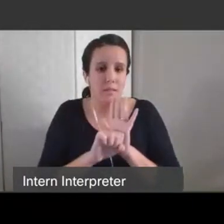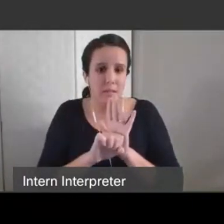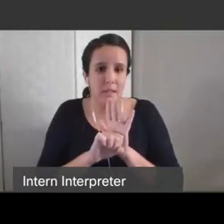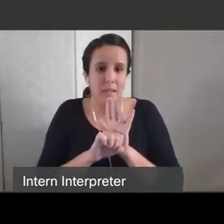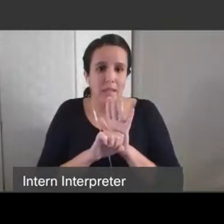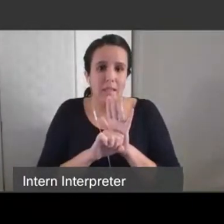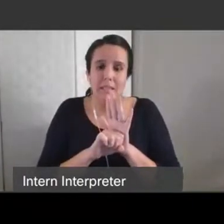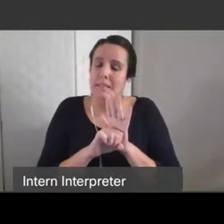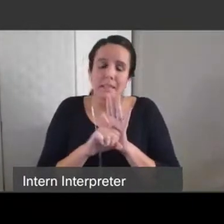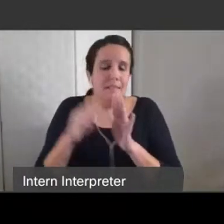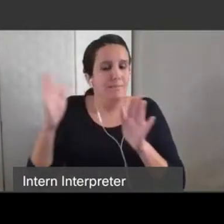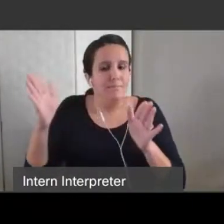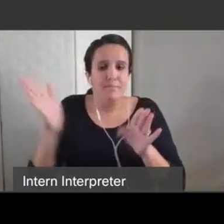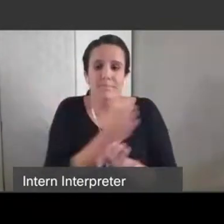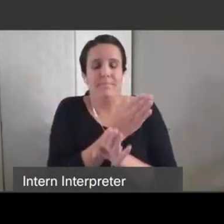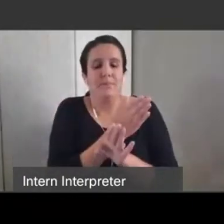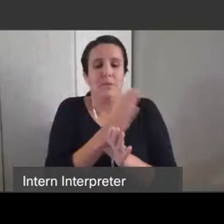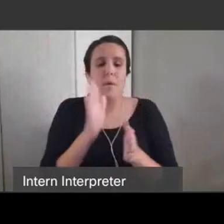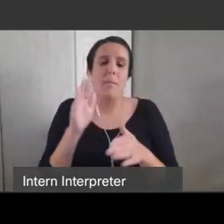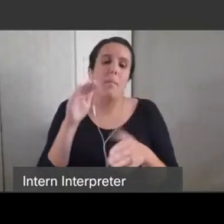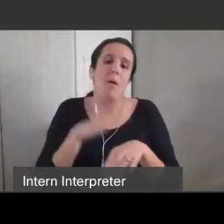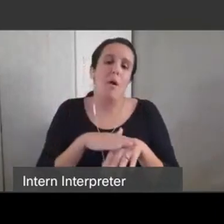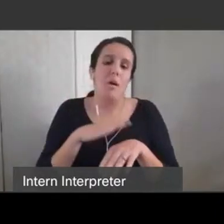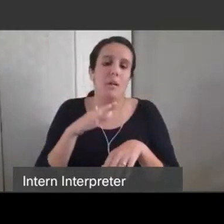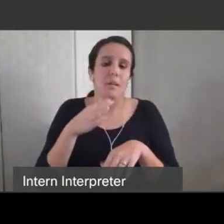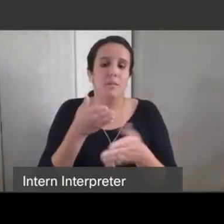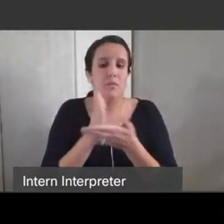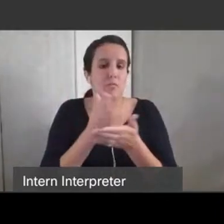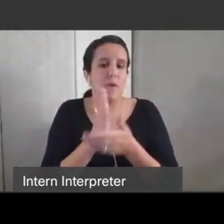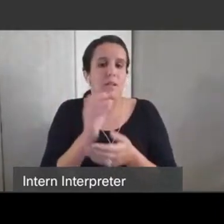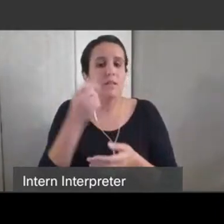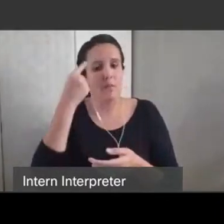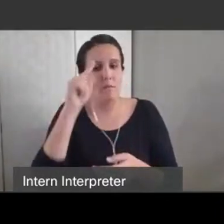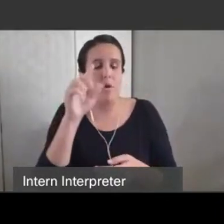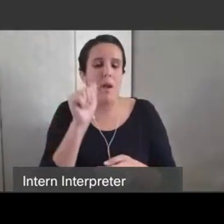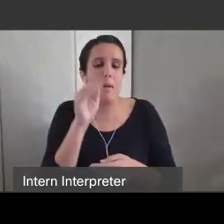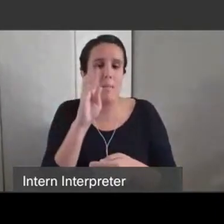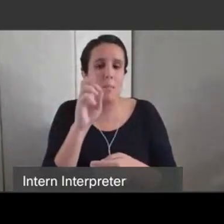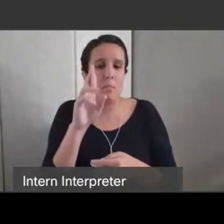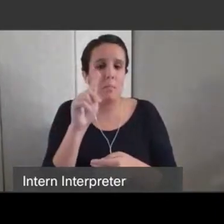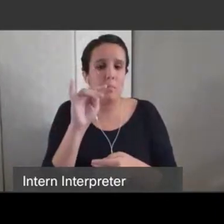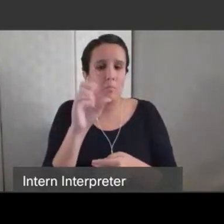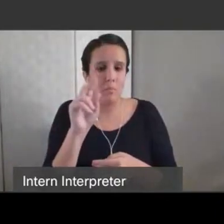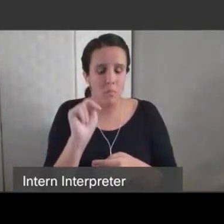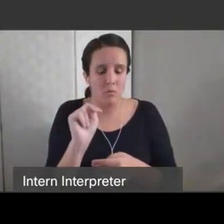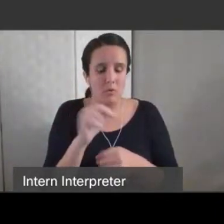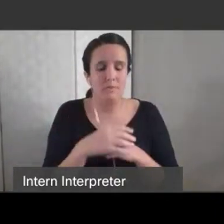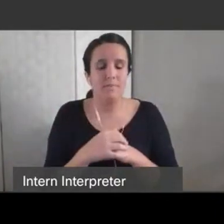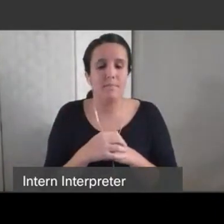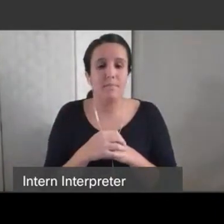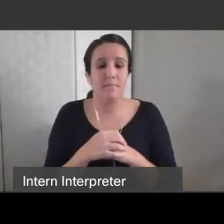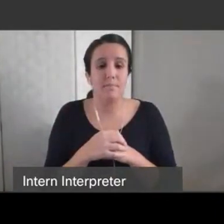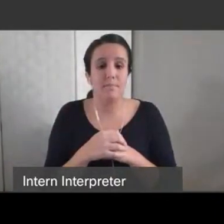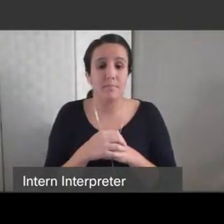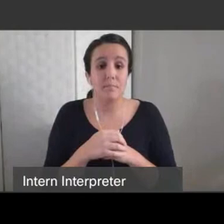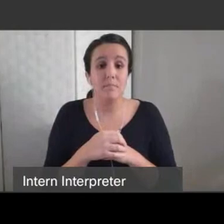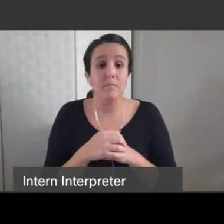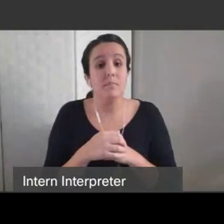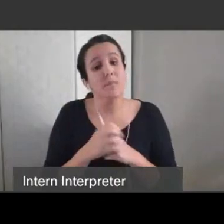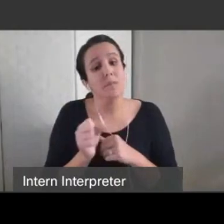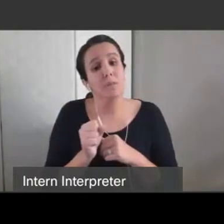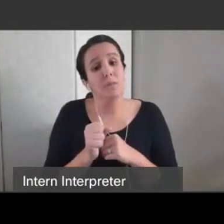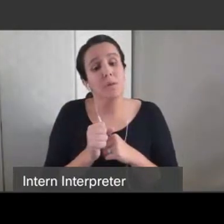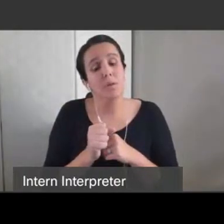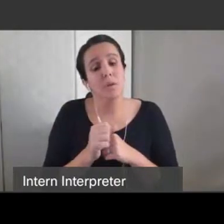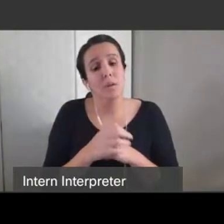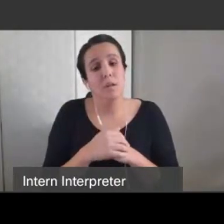restrictive on abortion rights. I would have preferred a nonpartisan entity to prepare the redistricting plans for approval by the Kansas